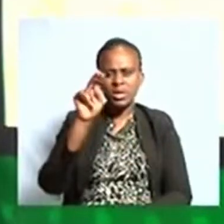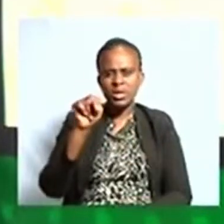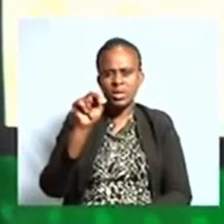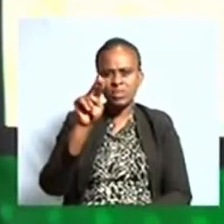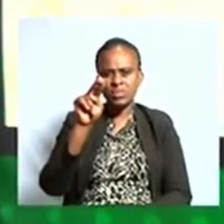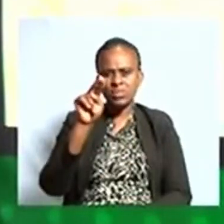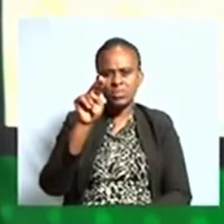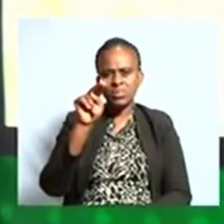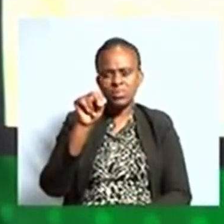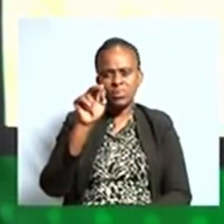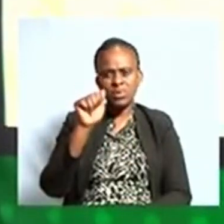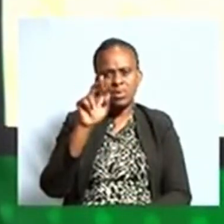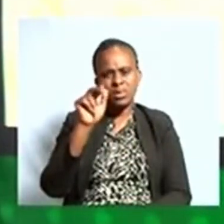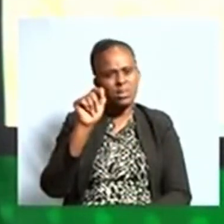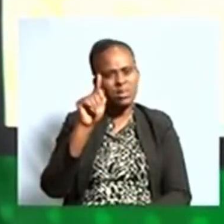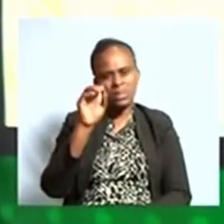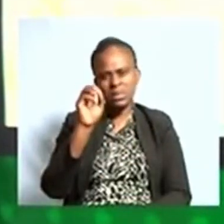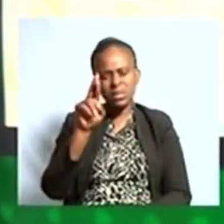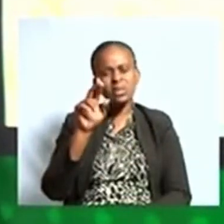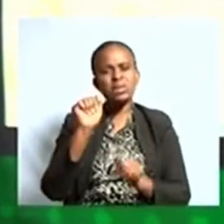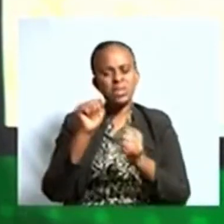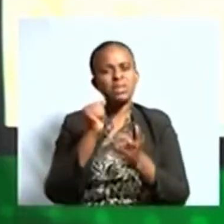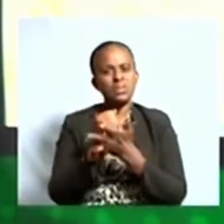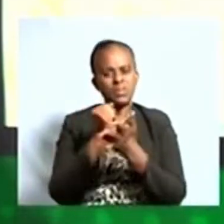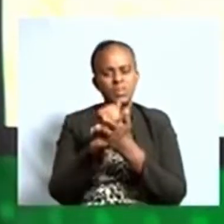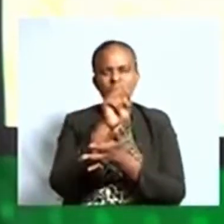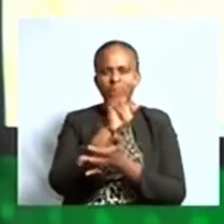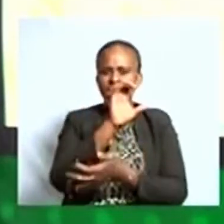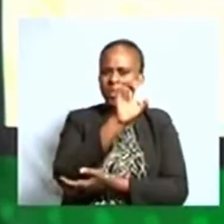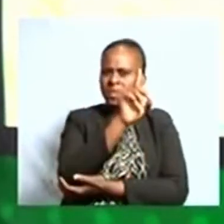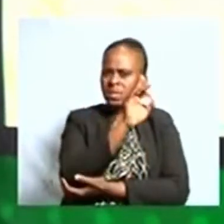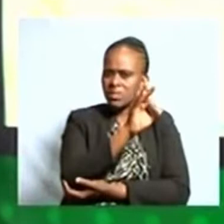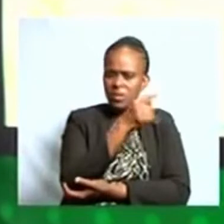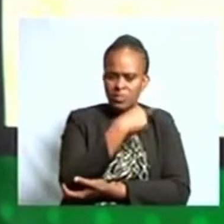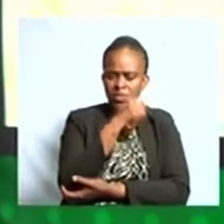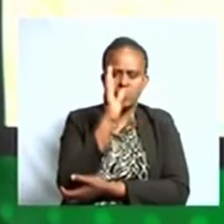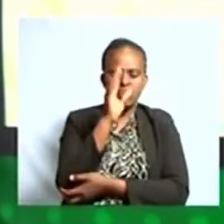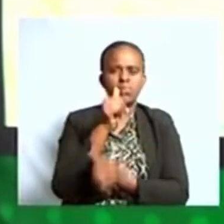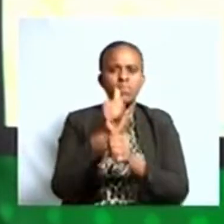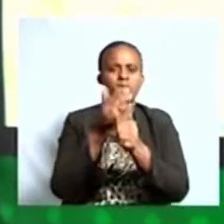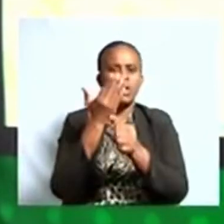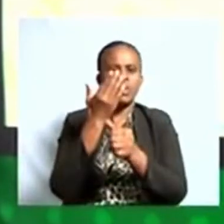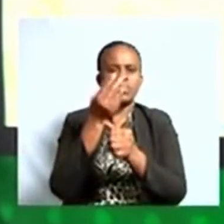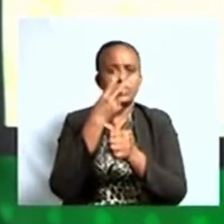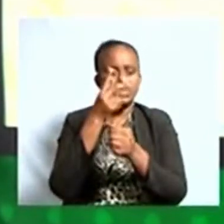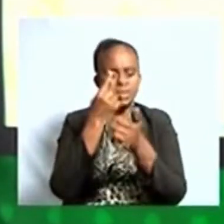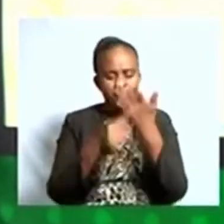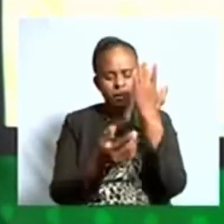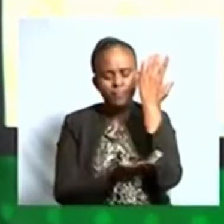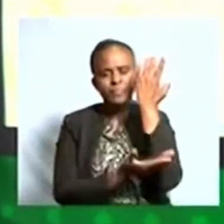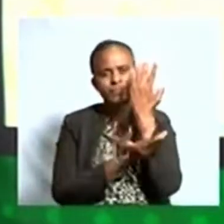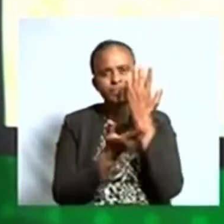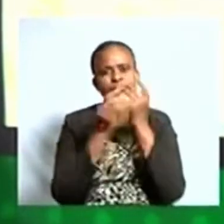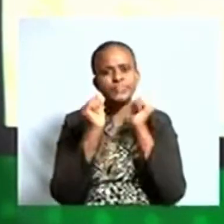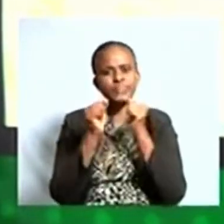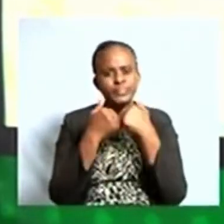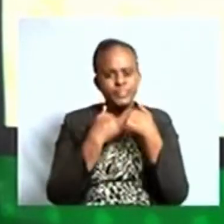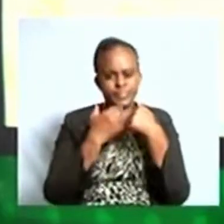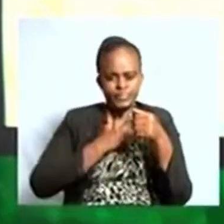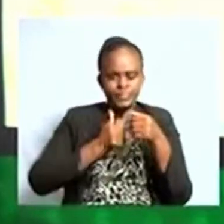be financed using CDF. Okay. So I'll make a follow-up and see what improvements we could do. But I